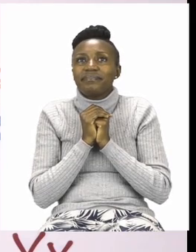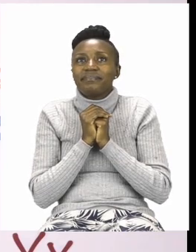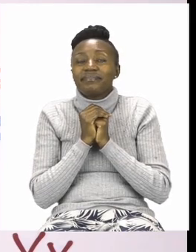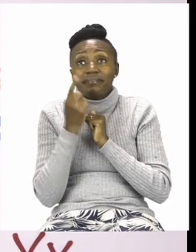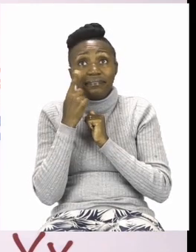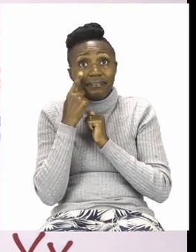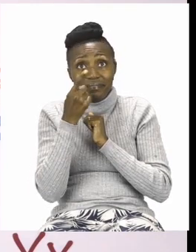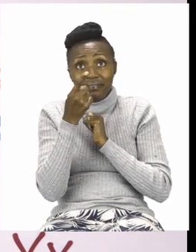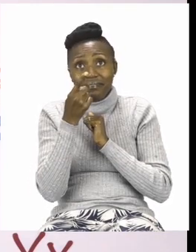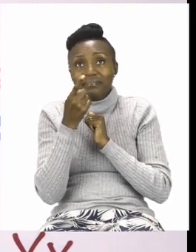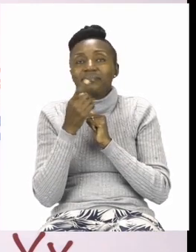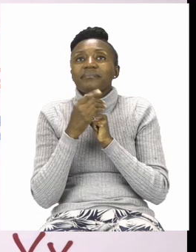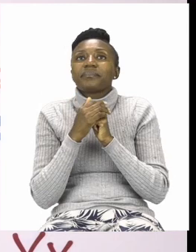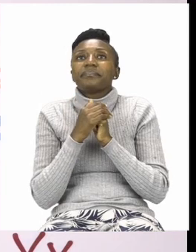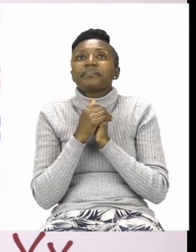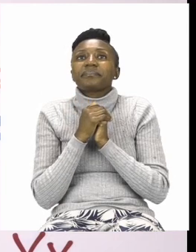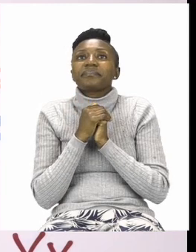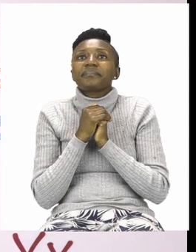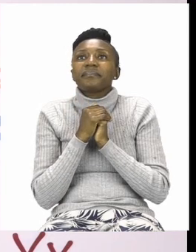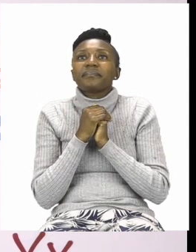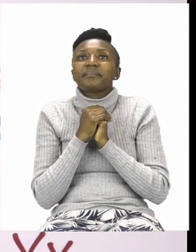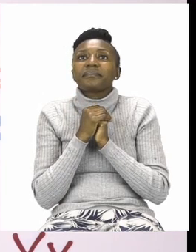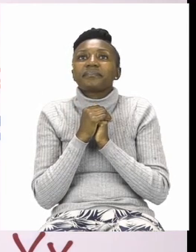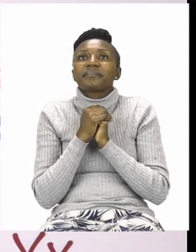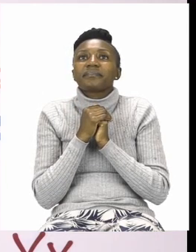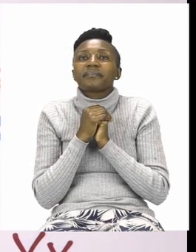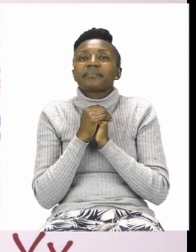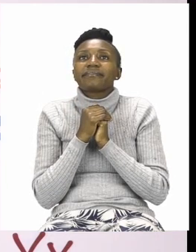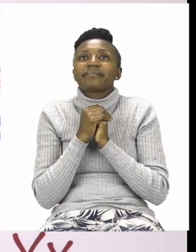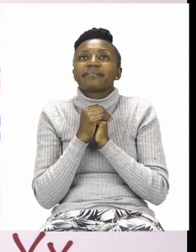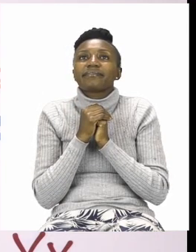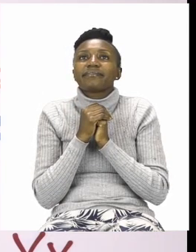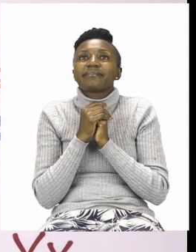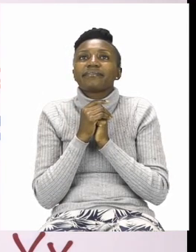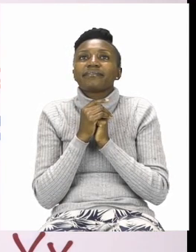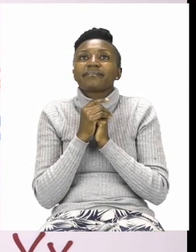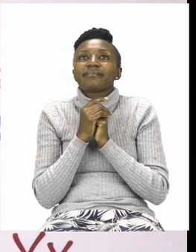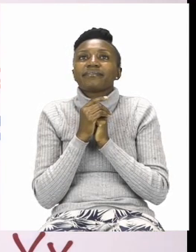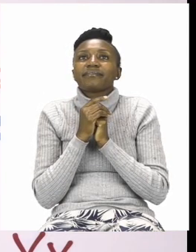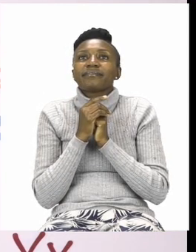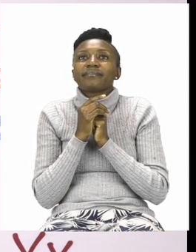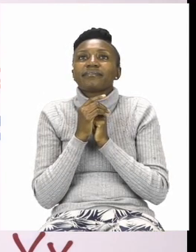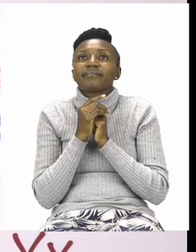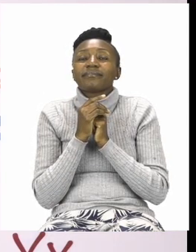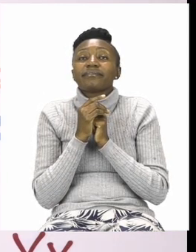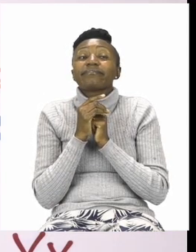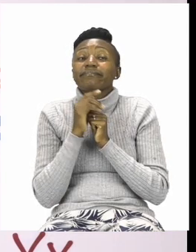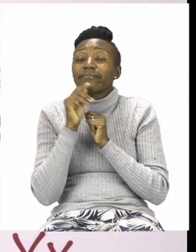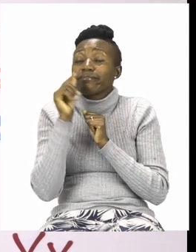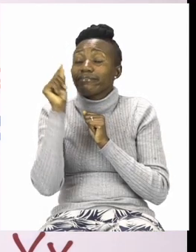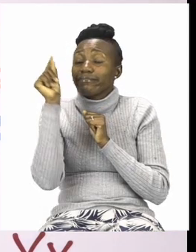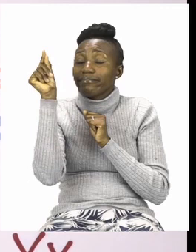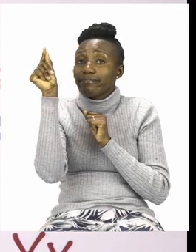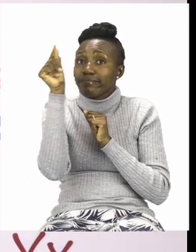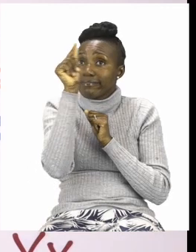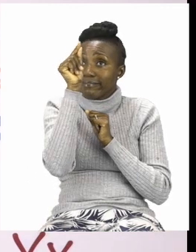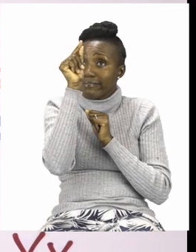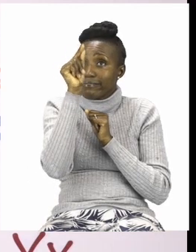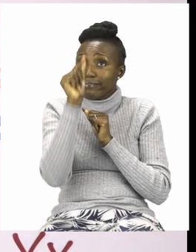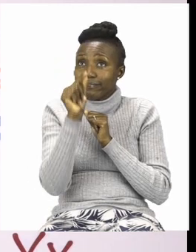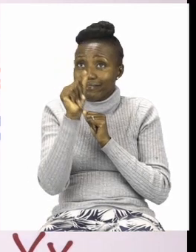chalk, and we're going to write number 5 together. So we start by going, let me use this